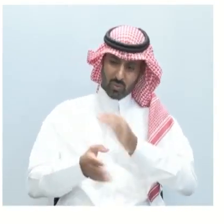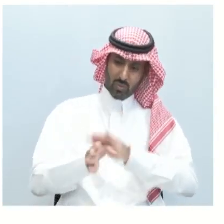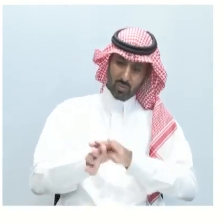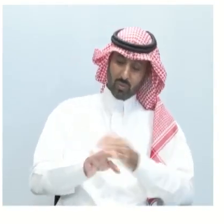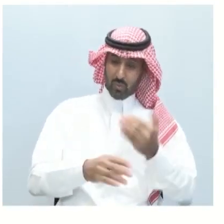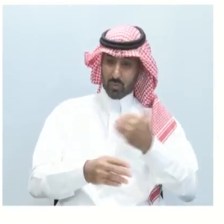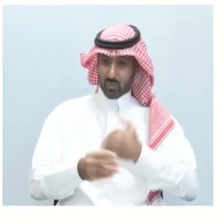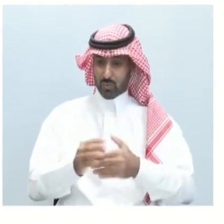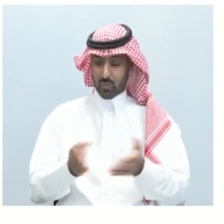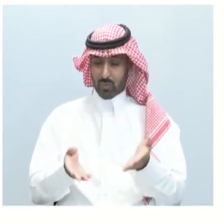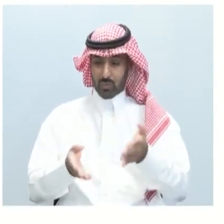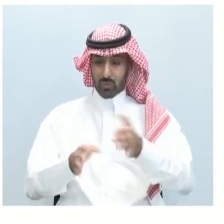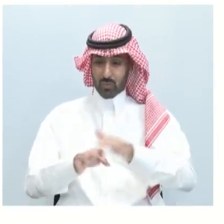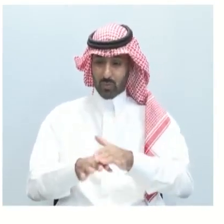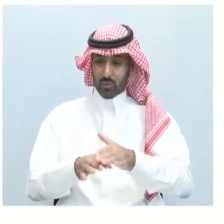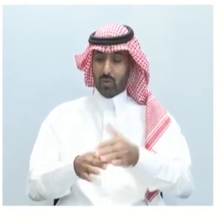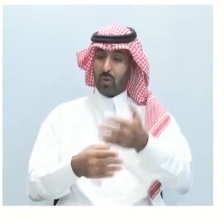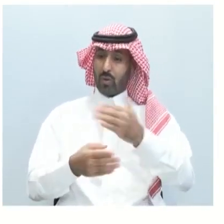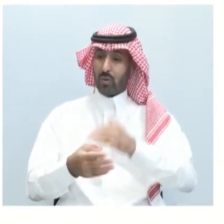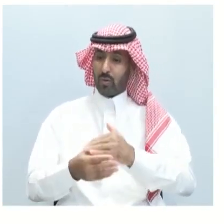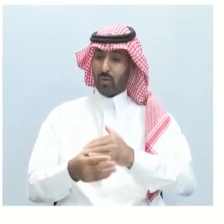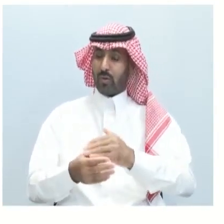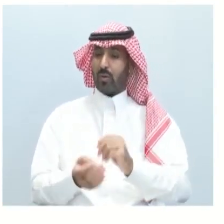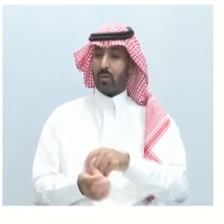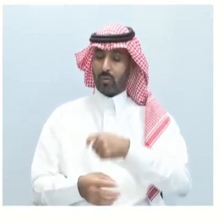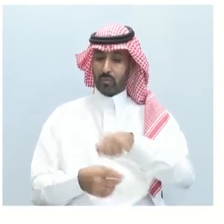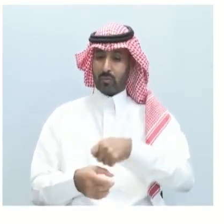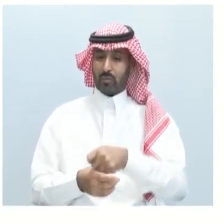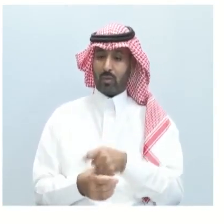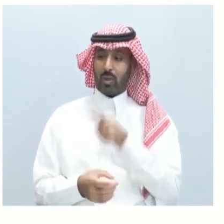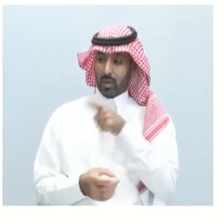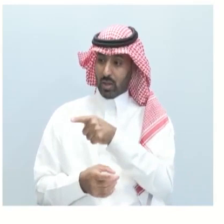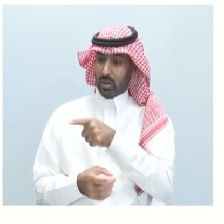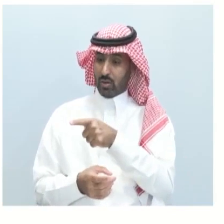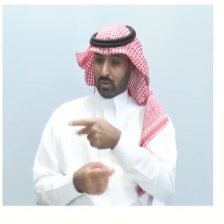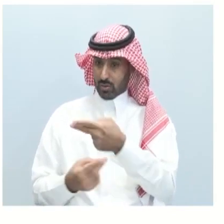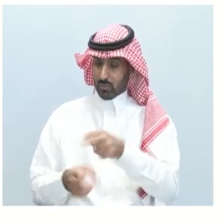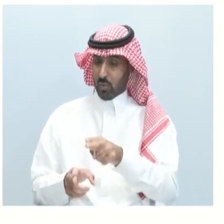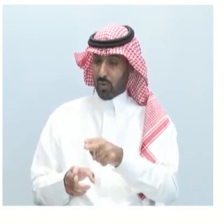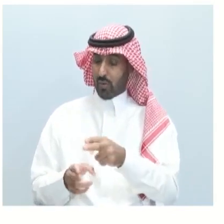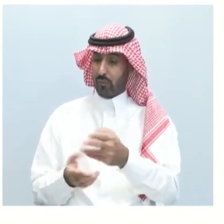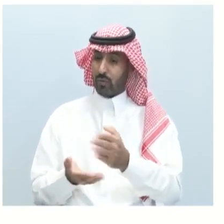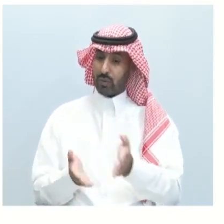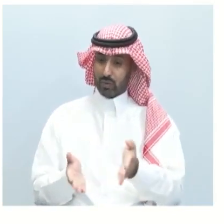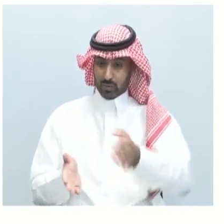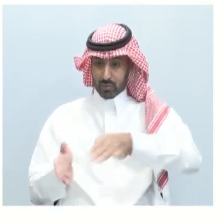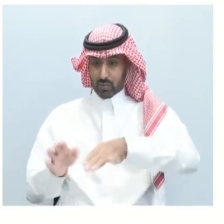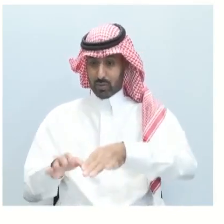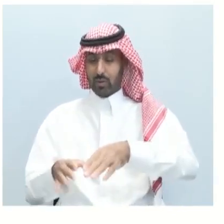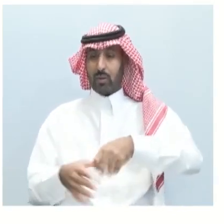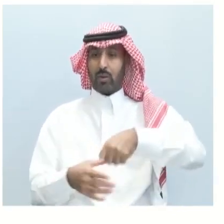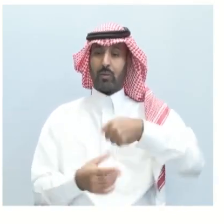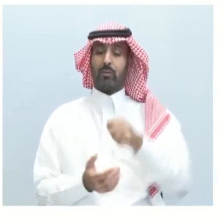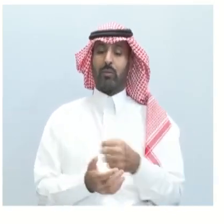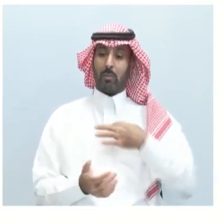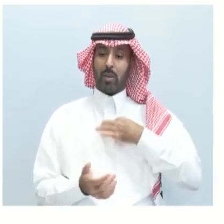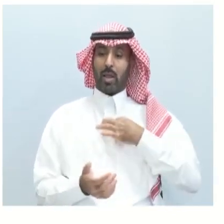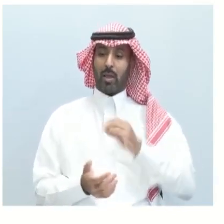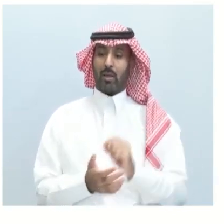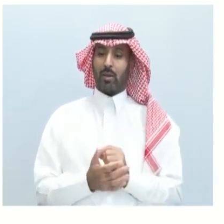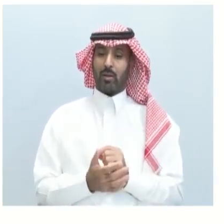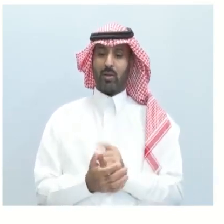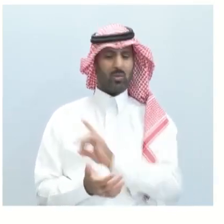wash. If I wash the laundry, would you be willing to do the folding? No